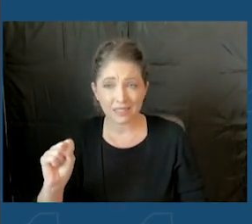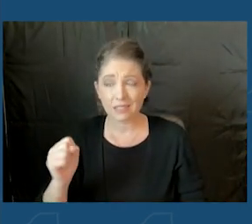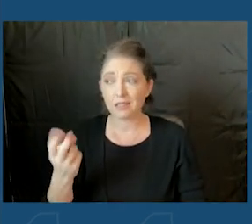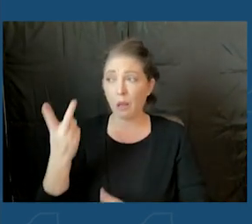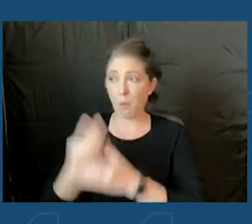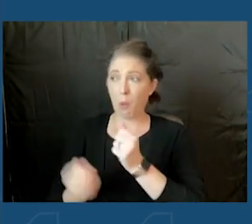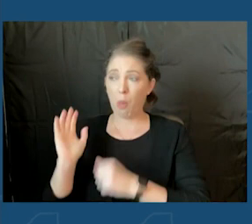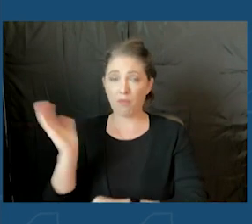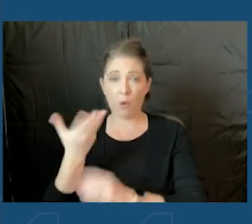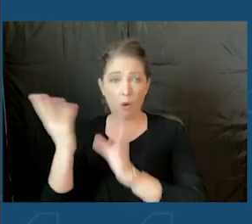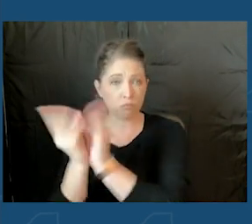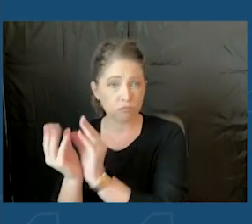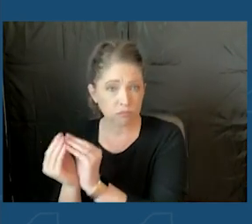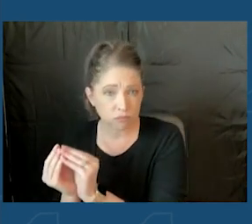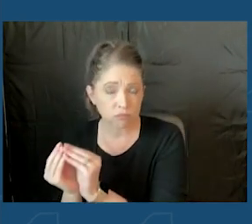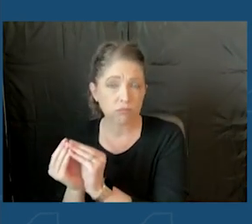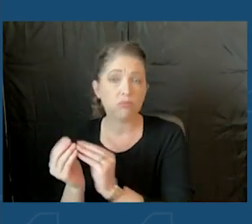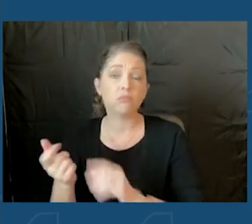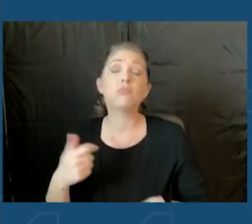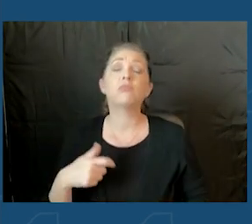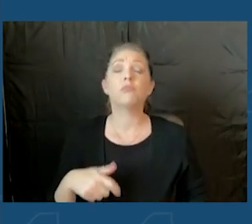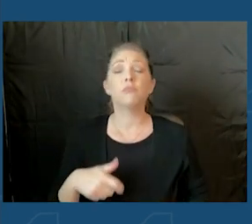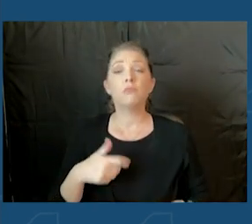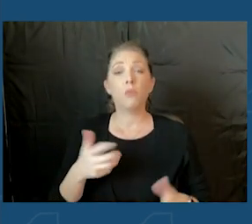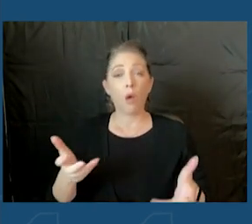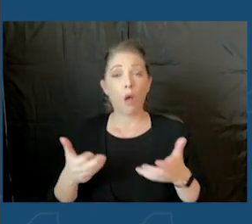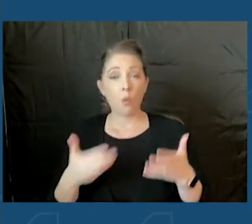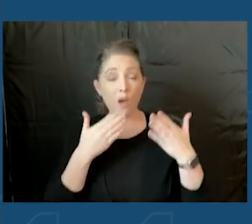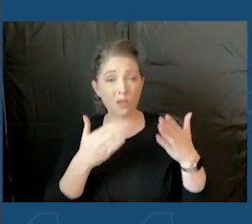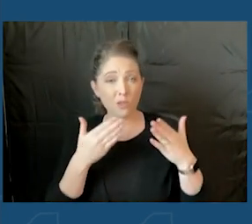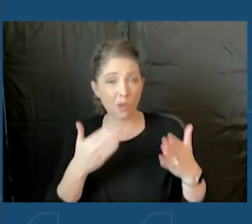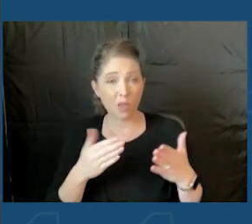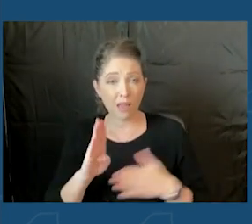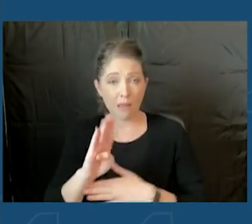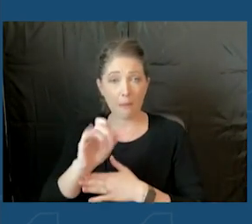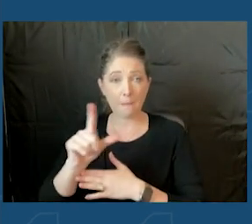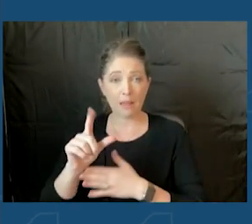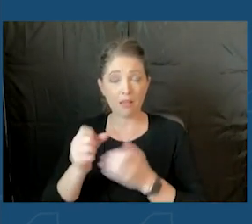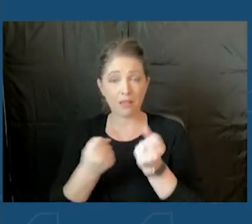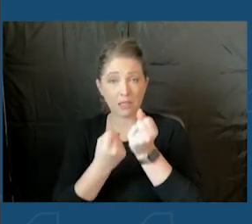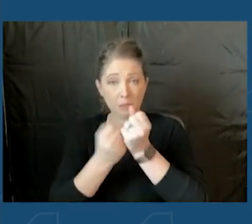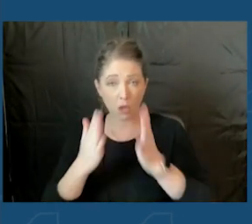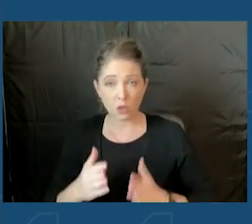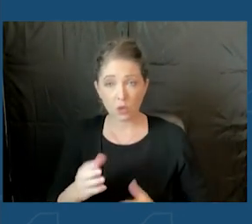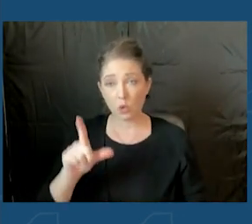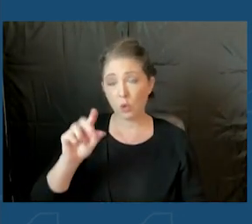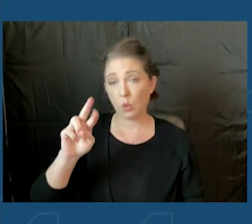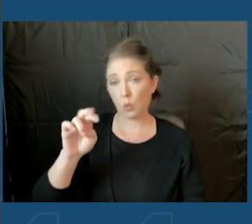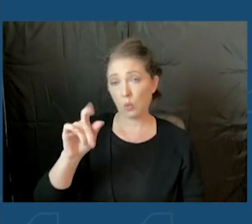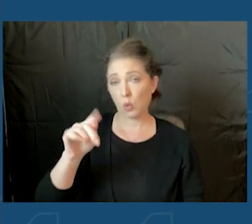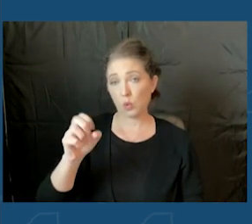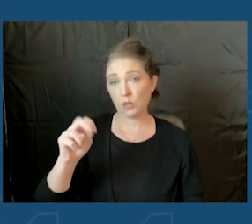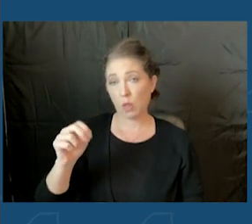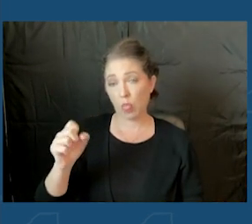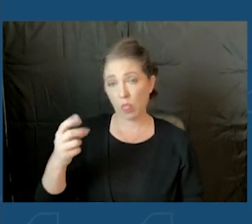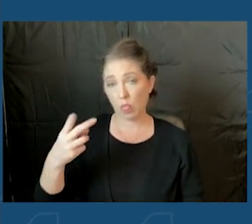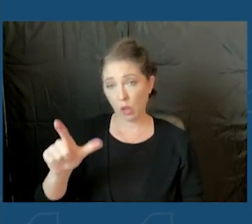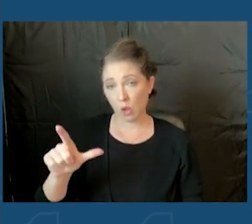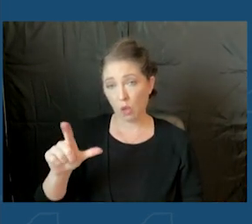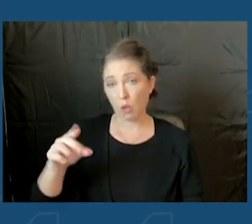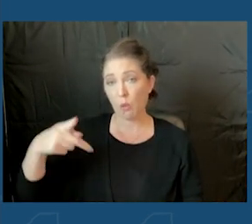conferences. I would like to thank our extraordinary bill sponsors, Linda Rosenthal, Amy Paulin, Chuck Levine, Chris